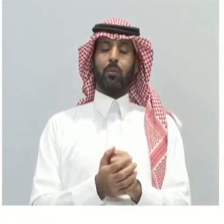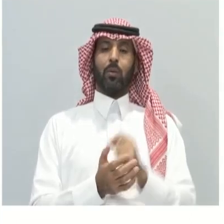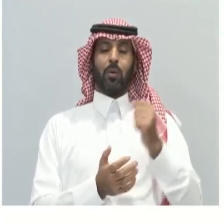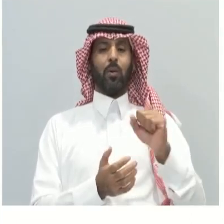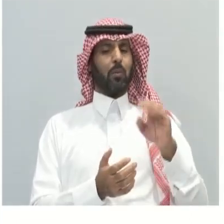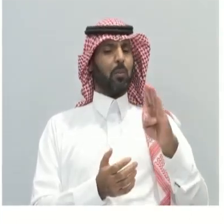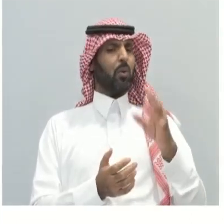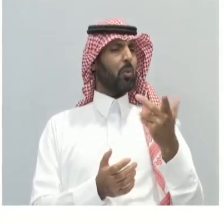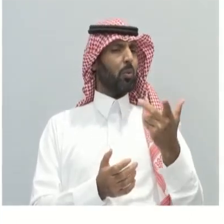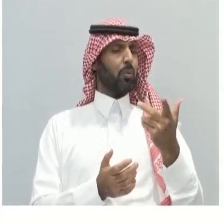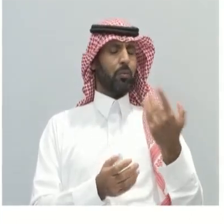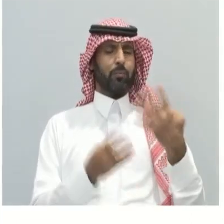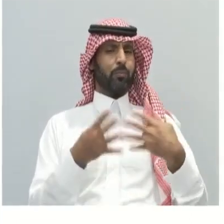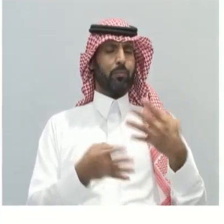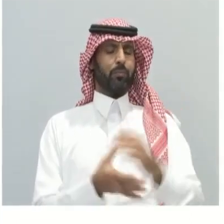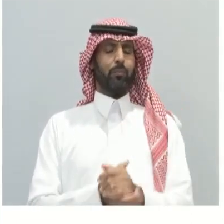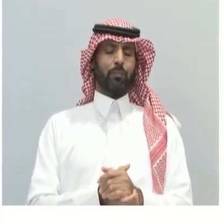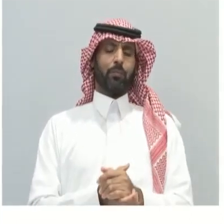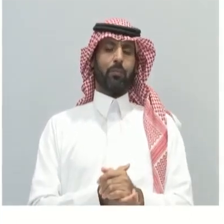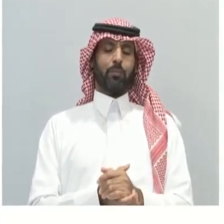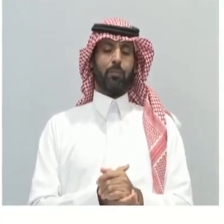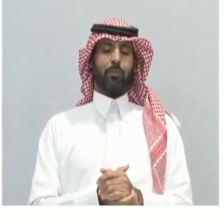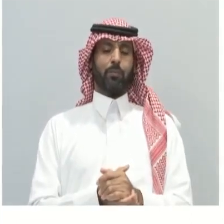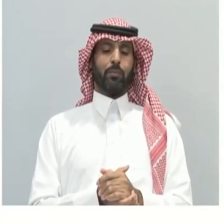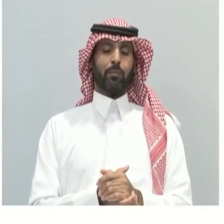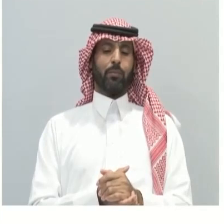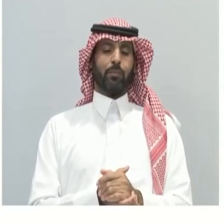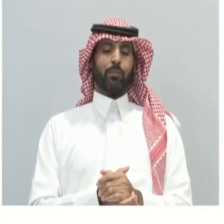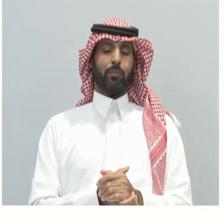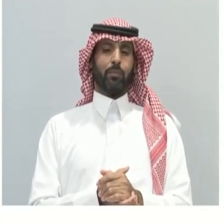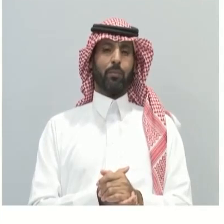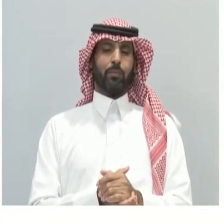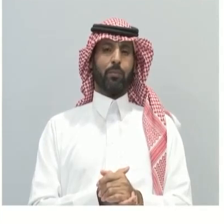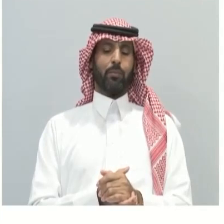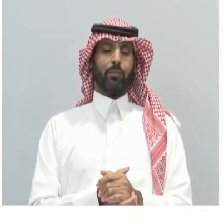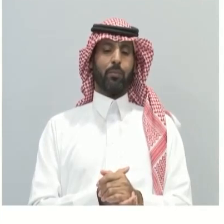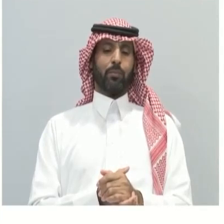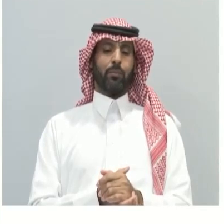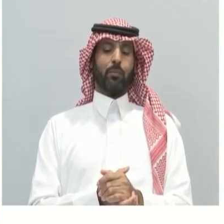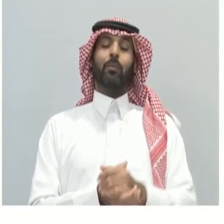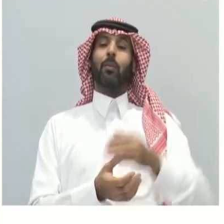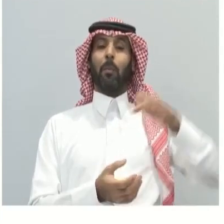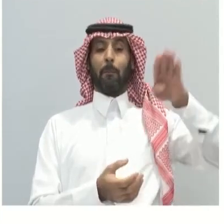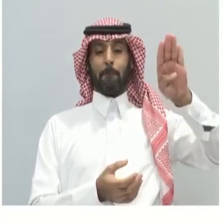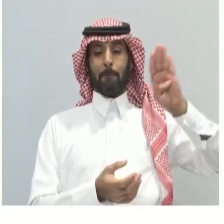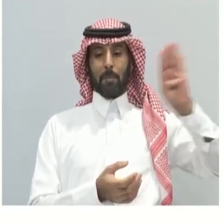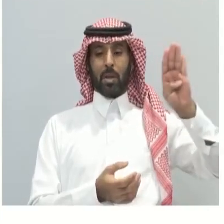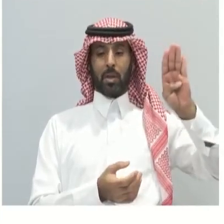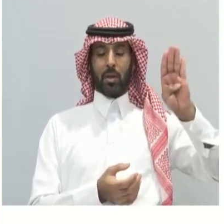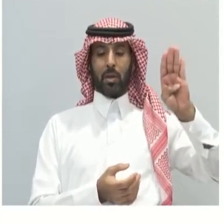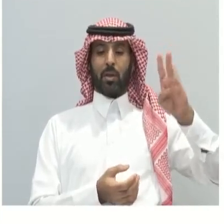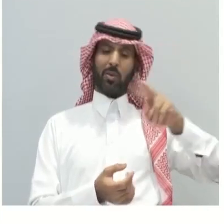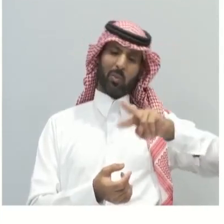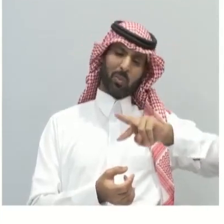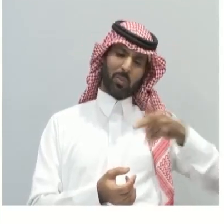or B or C or D, etc.? Evolution, it's the letter B. The gradual